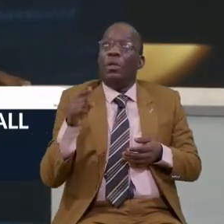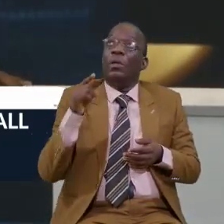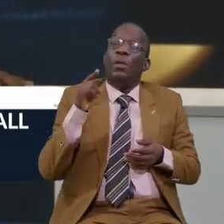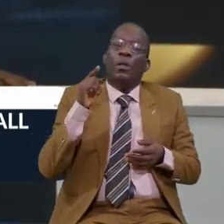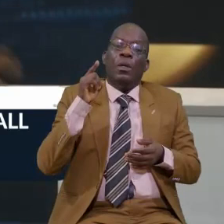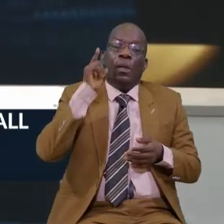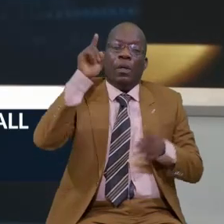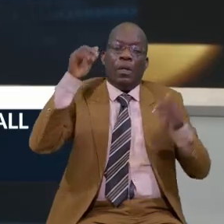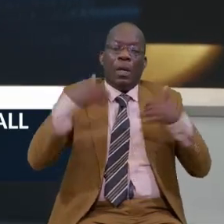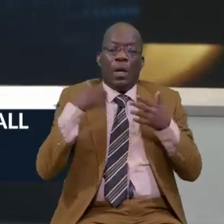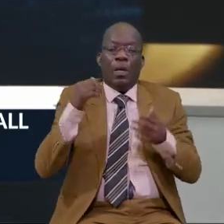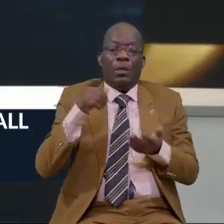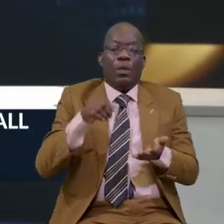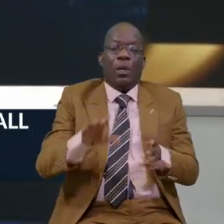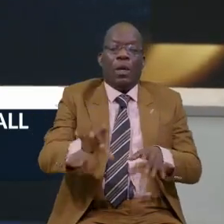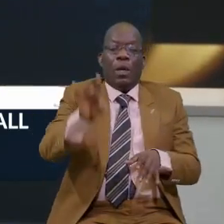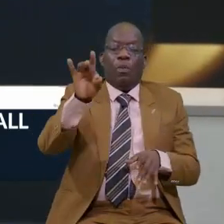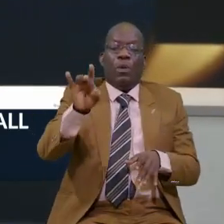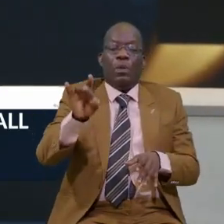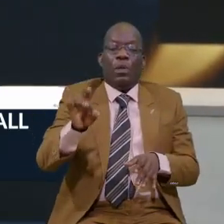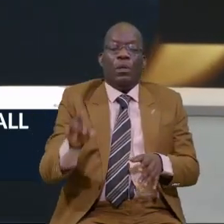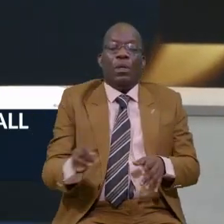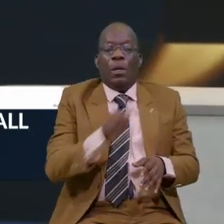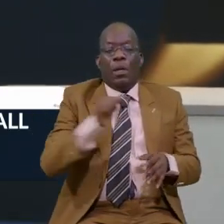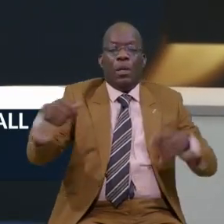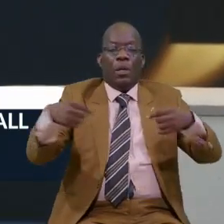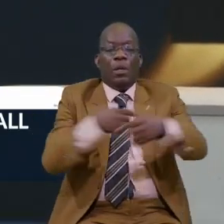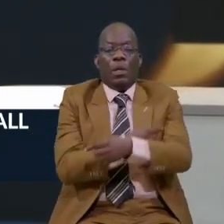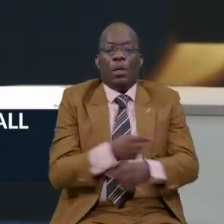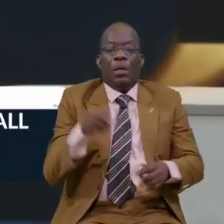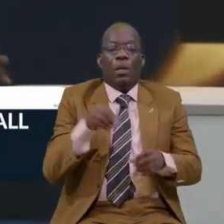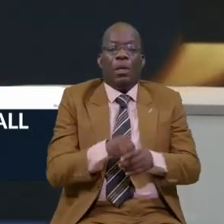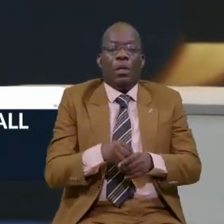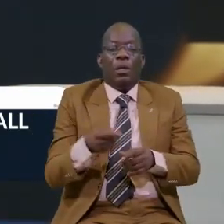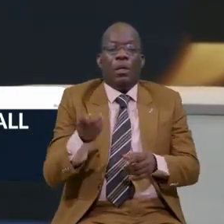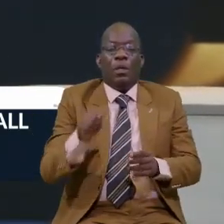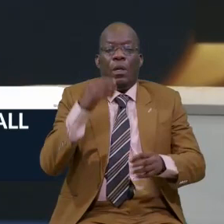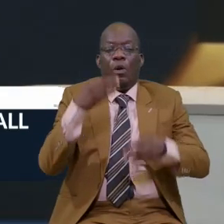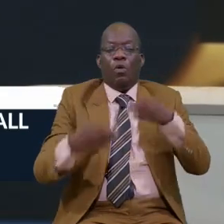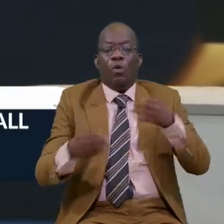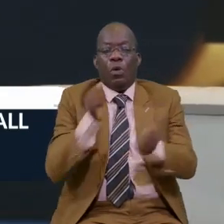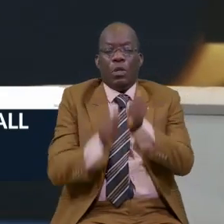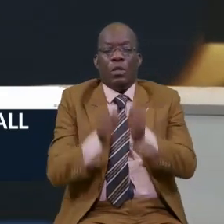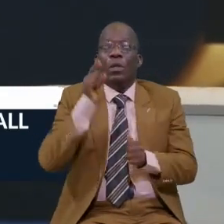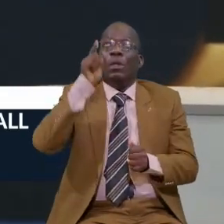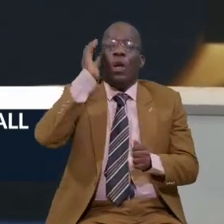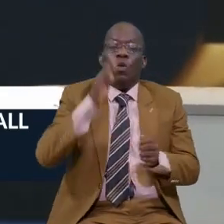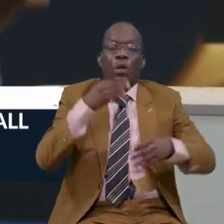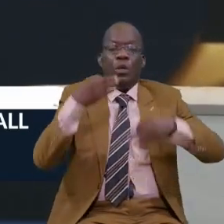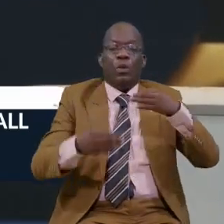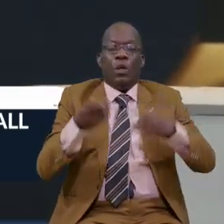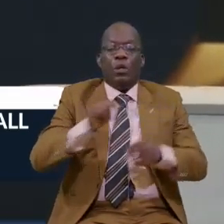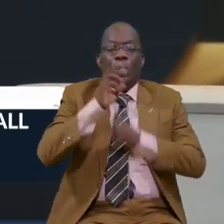appointed a day in the which he will judge the world in righteousness. He'll judge